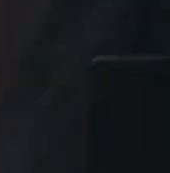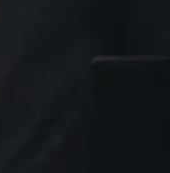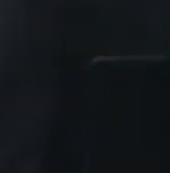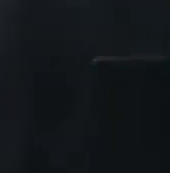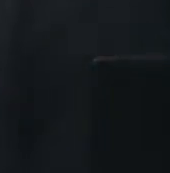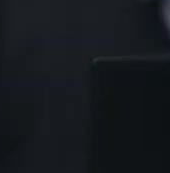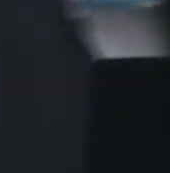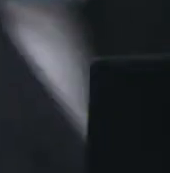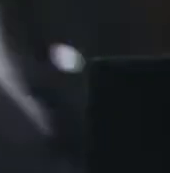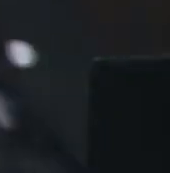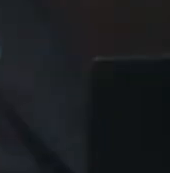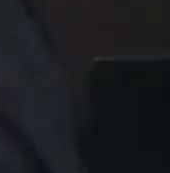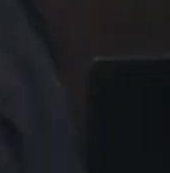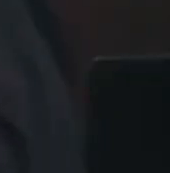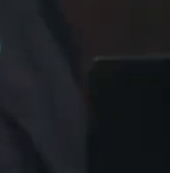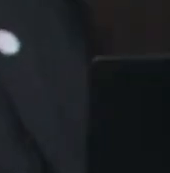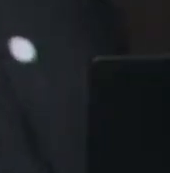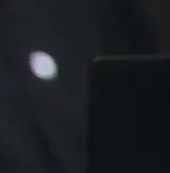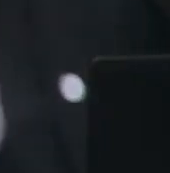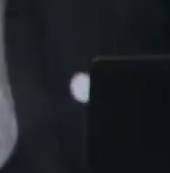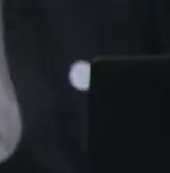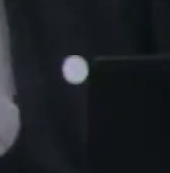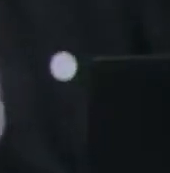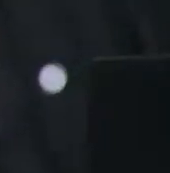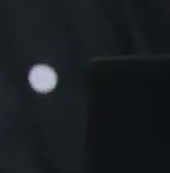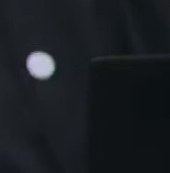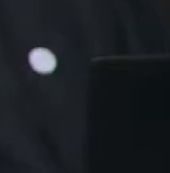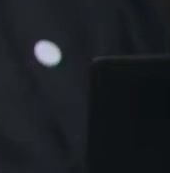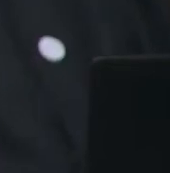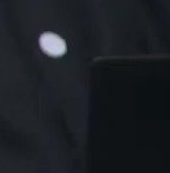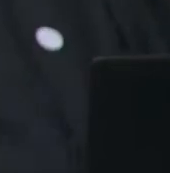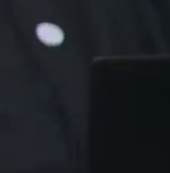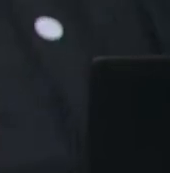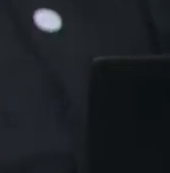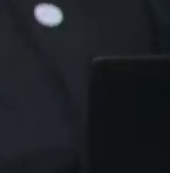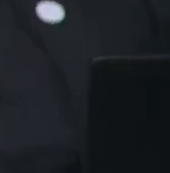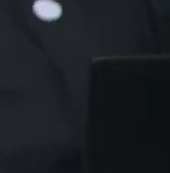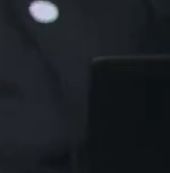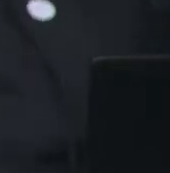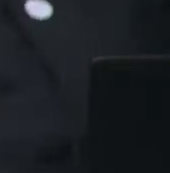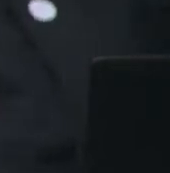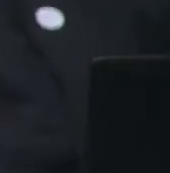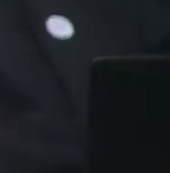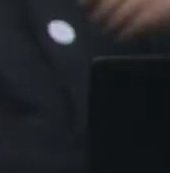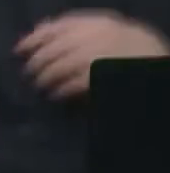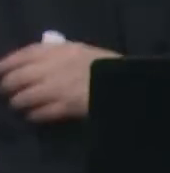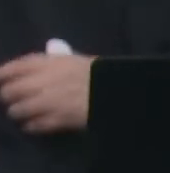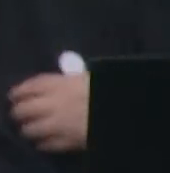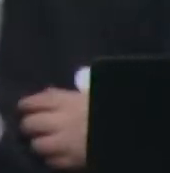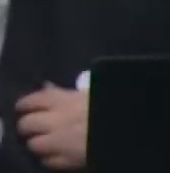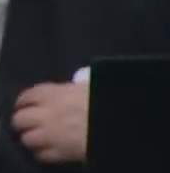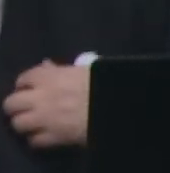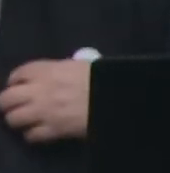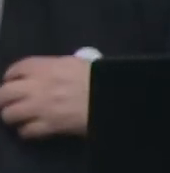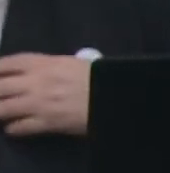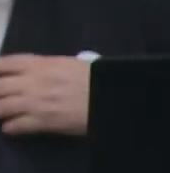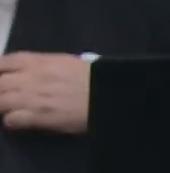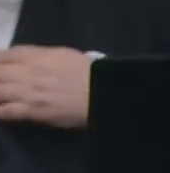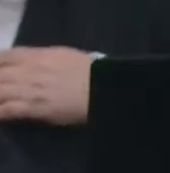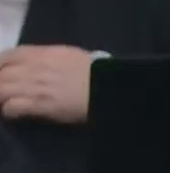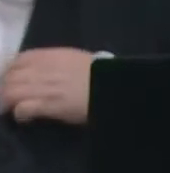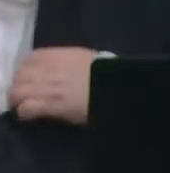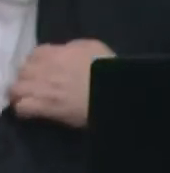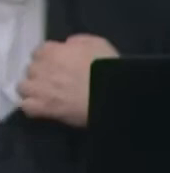commercial sustainability of SOEs with minimum or no reliance on the fiscus. And